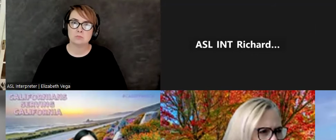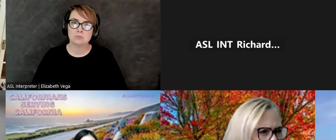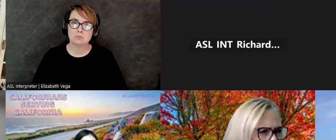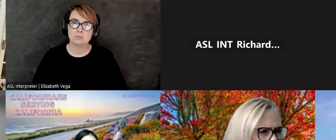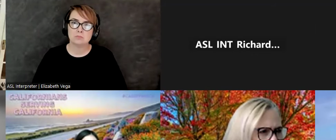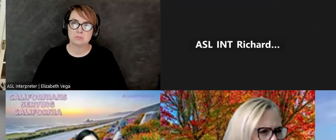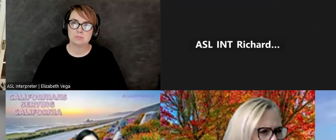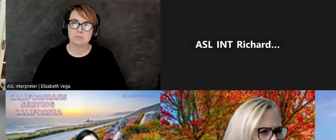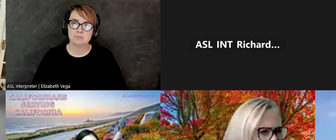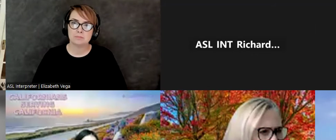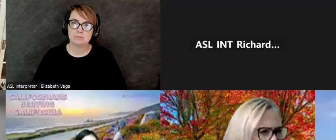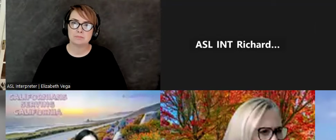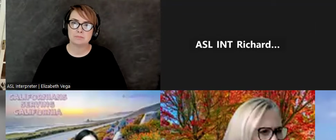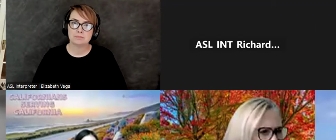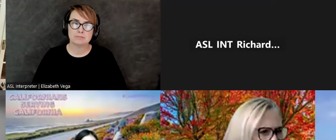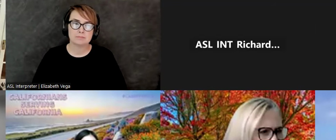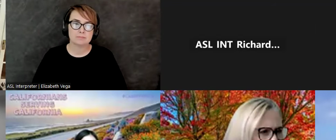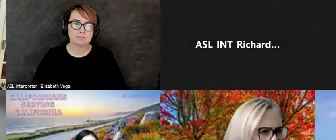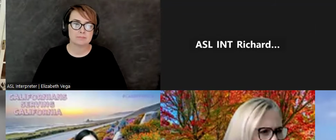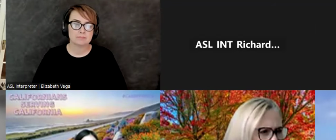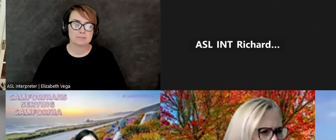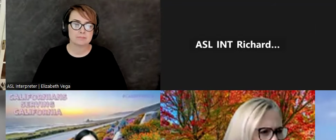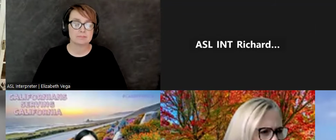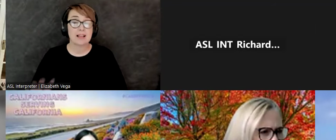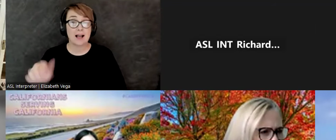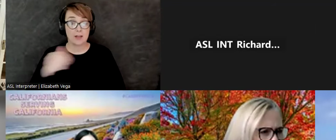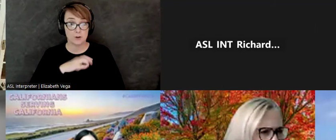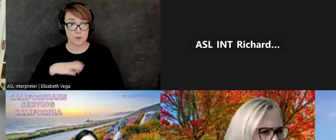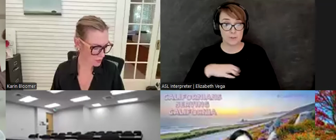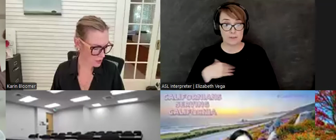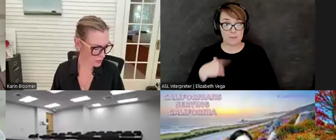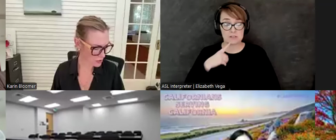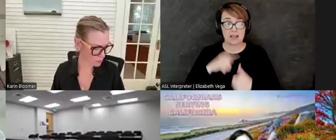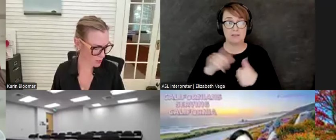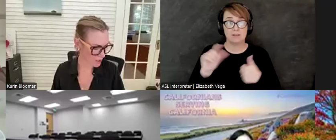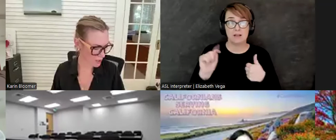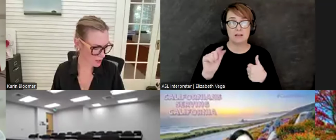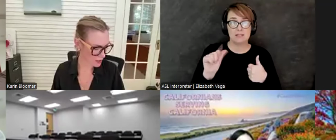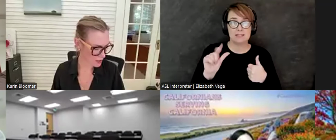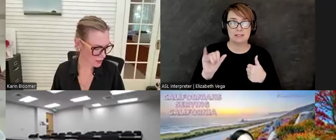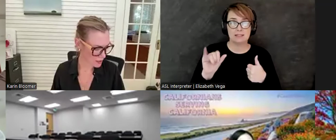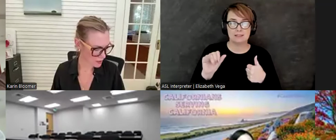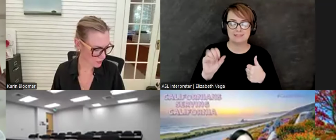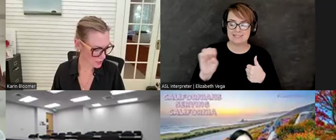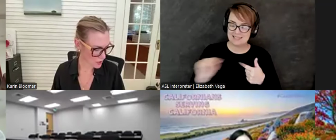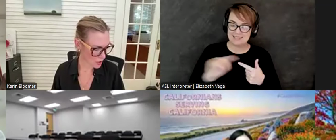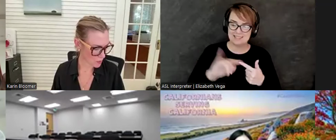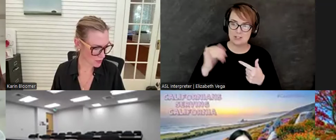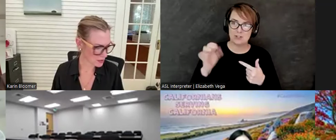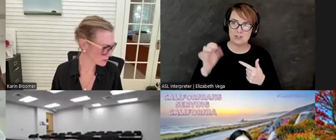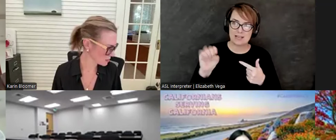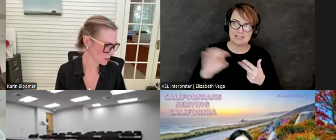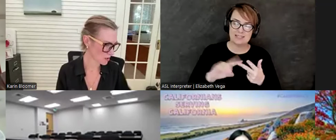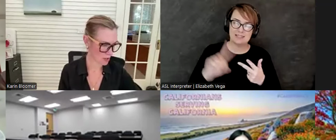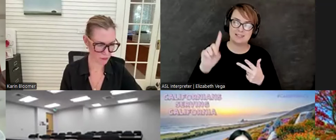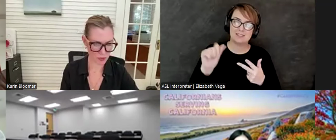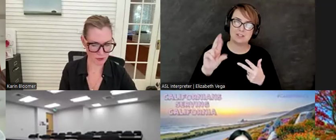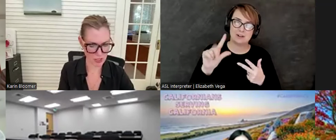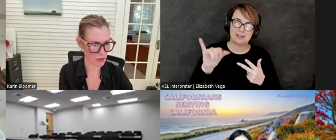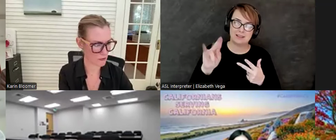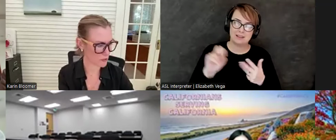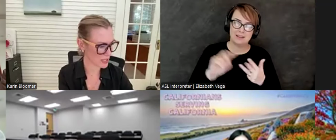Any other committee members? So I have Talene, Jesse Weller, Darlene Dupree, Fernando Gomez.